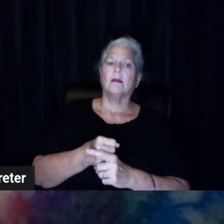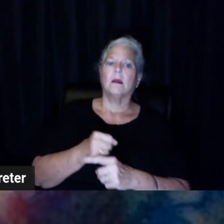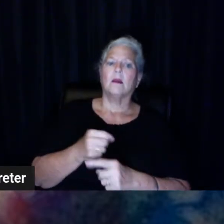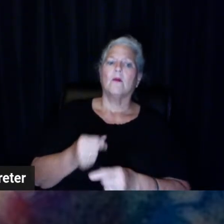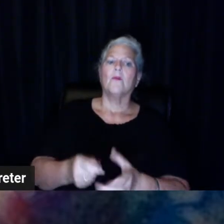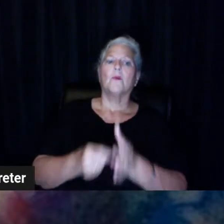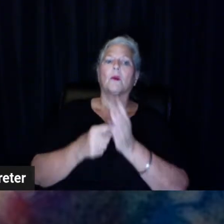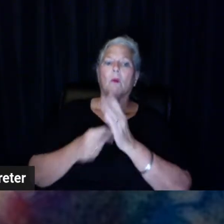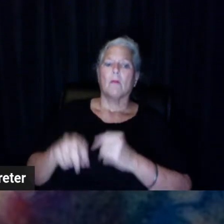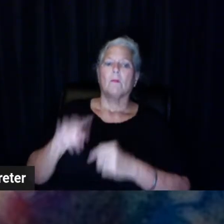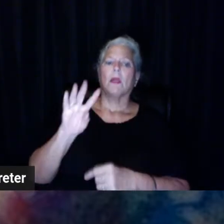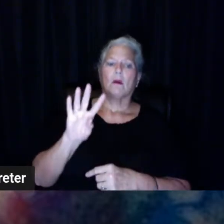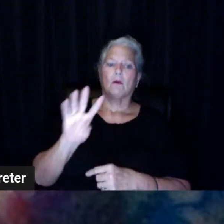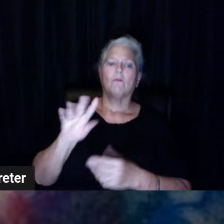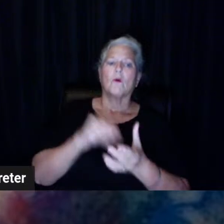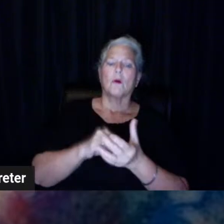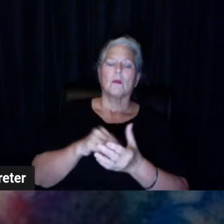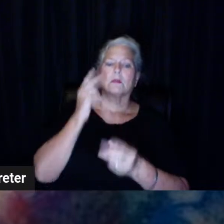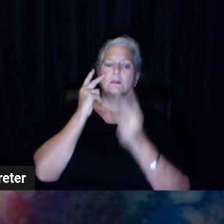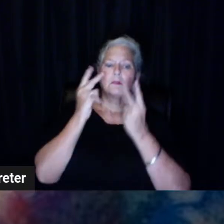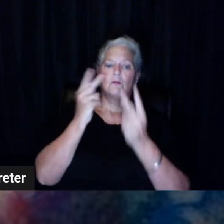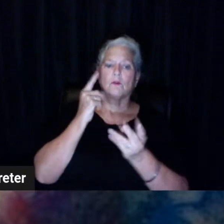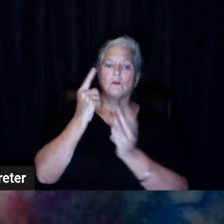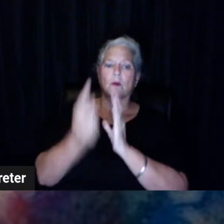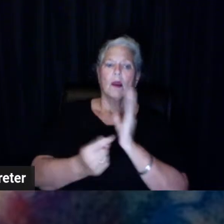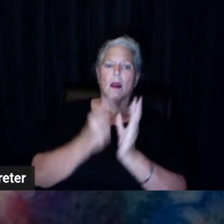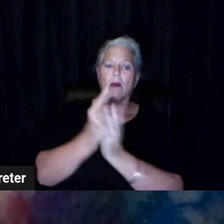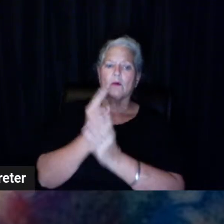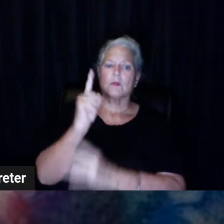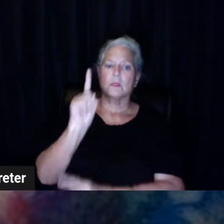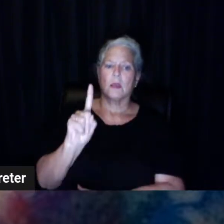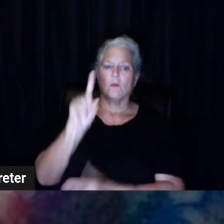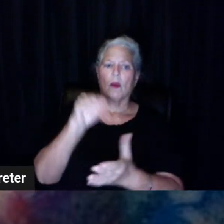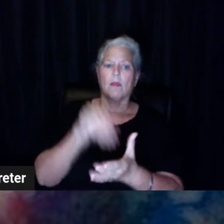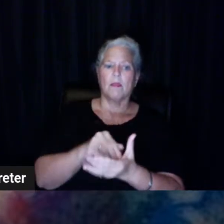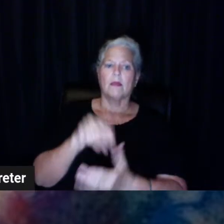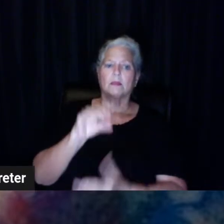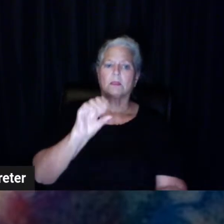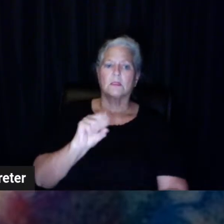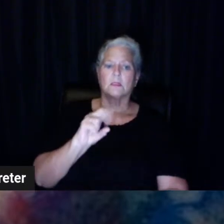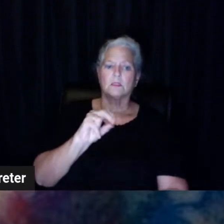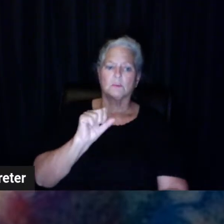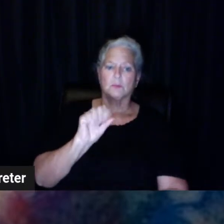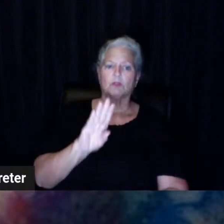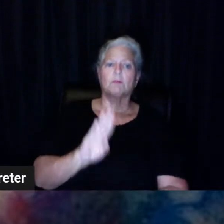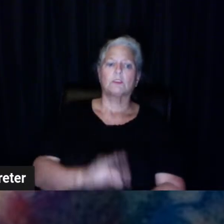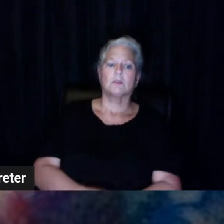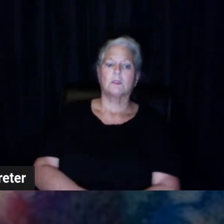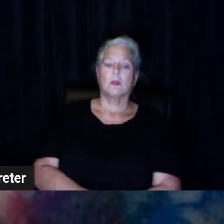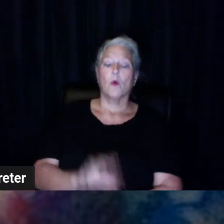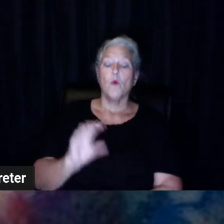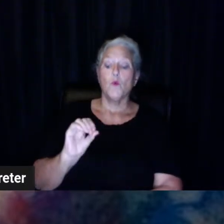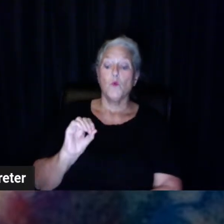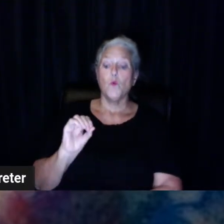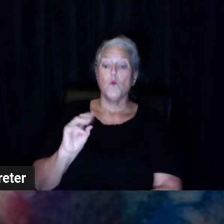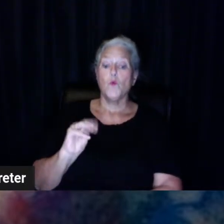1,000 subscriptions. And oh my gosh, y'all.